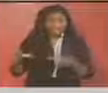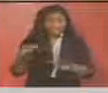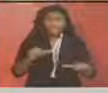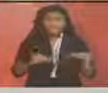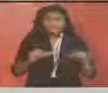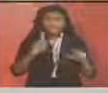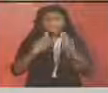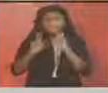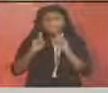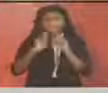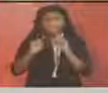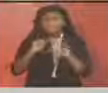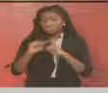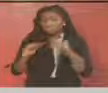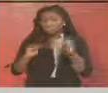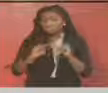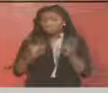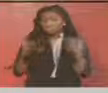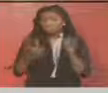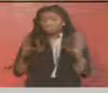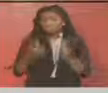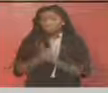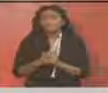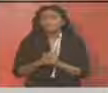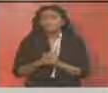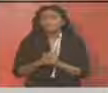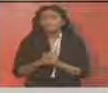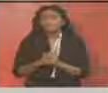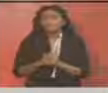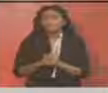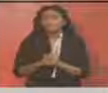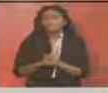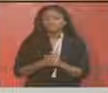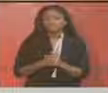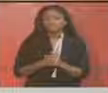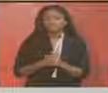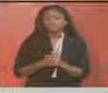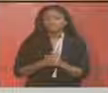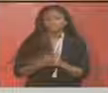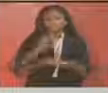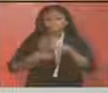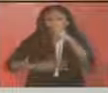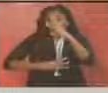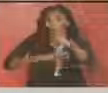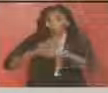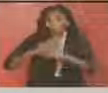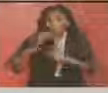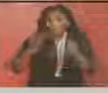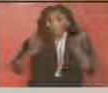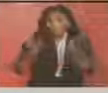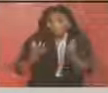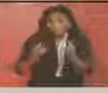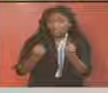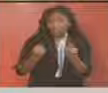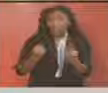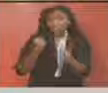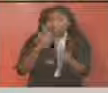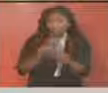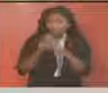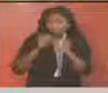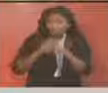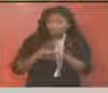speaks to a country that, or the world, if you want to achieve herd immunity, you